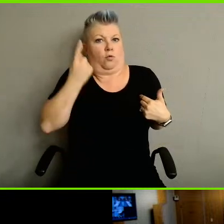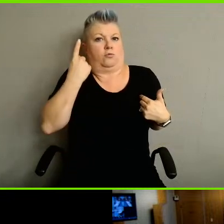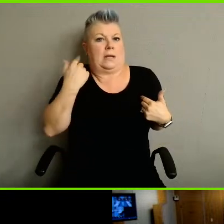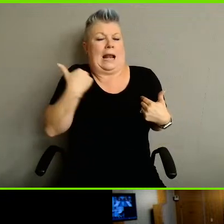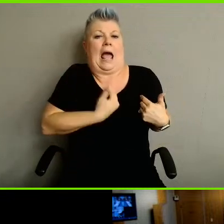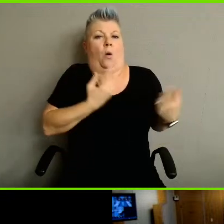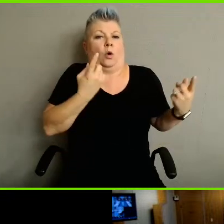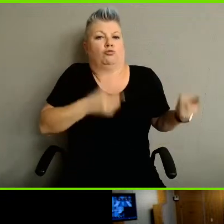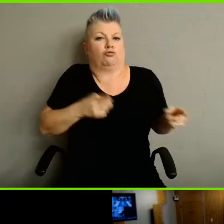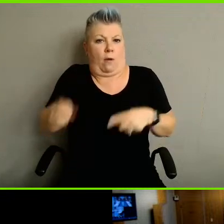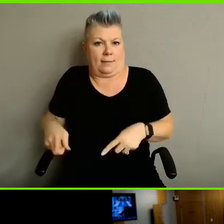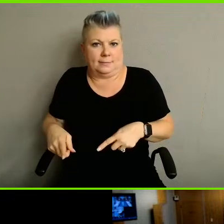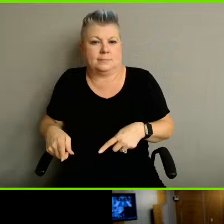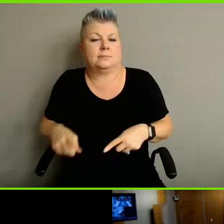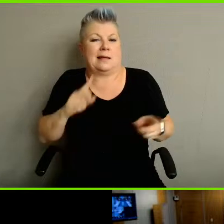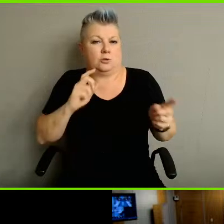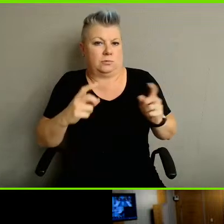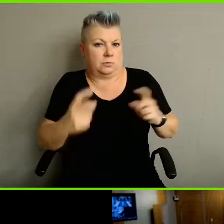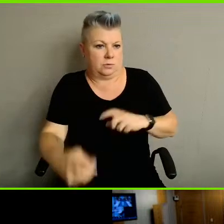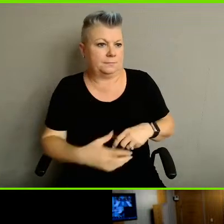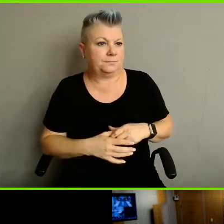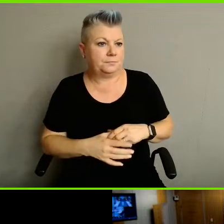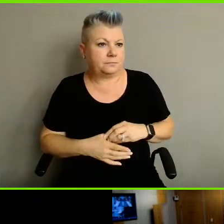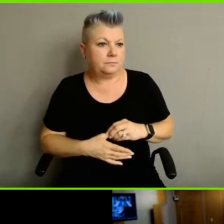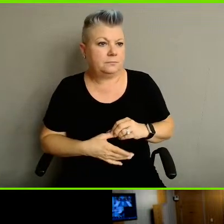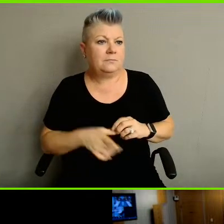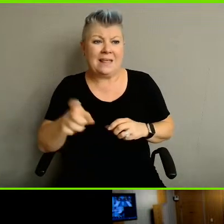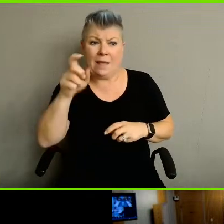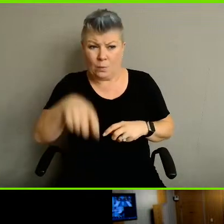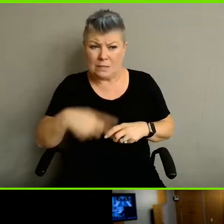Our trial. Could be supplemental, doesn't have to be